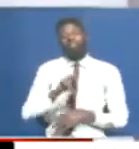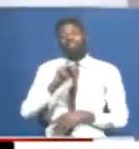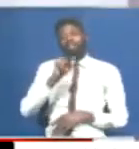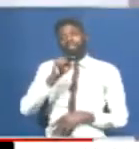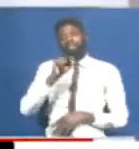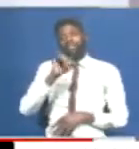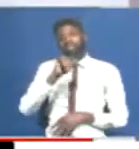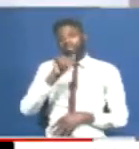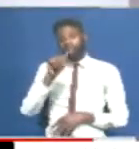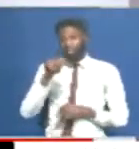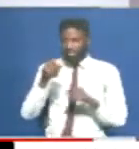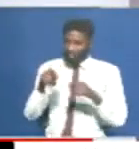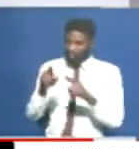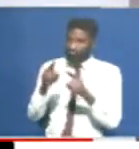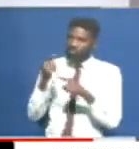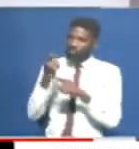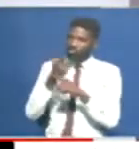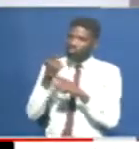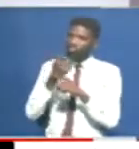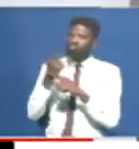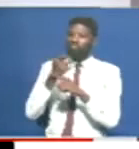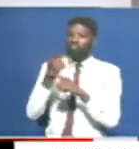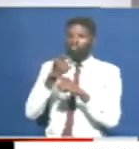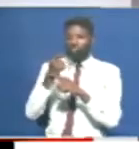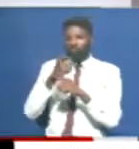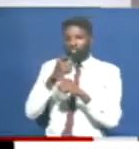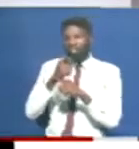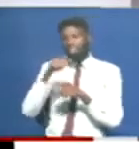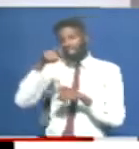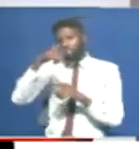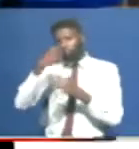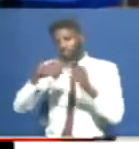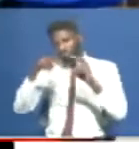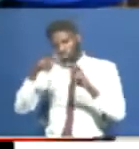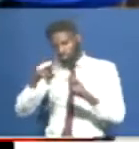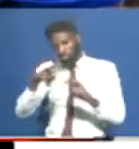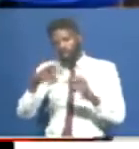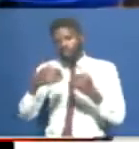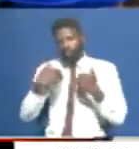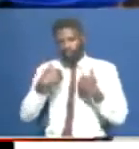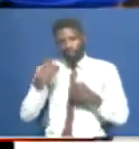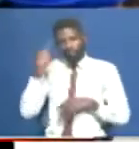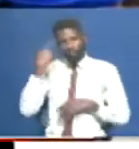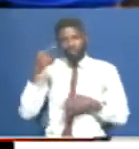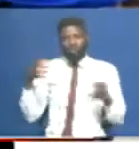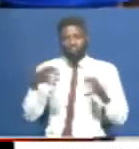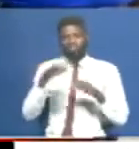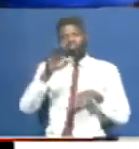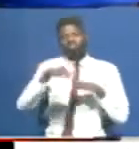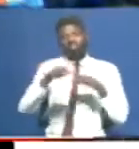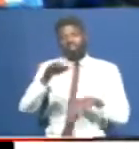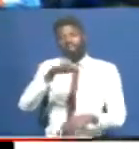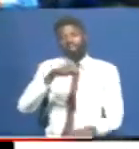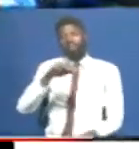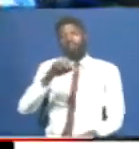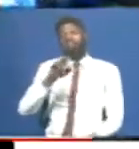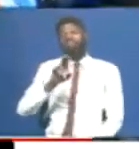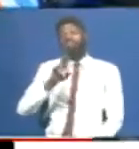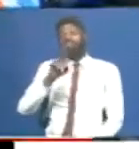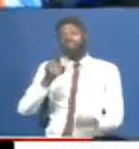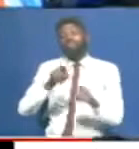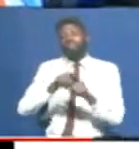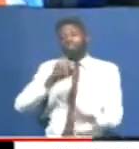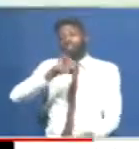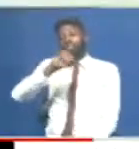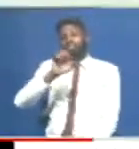already conducted a training needs analysis for textile and apparel MSMEs at Uhuru and Jericho markets. To address